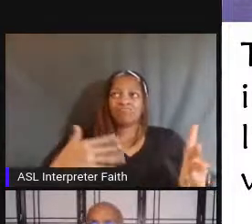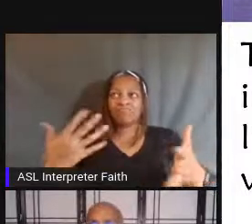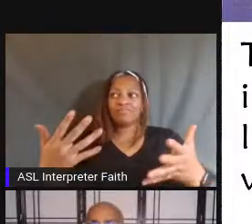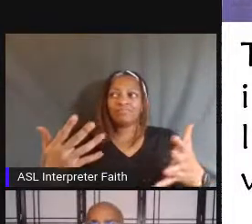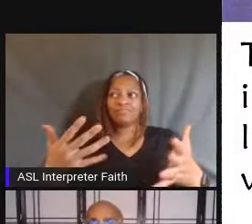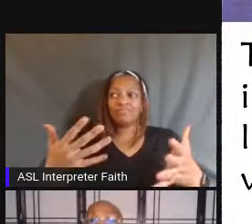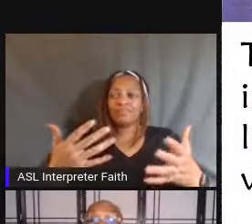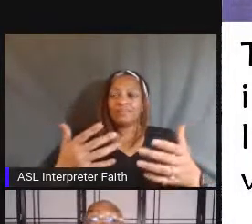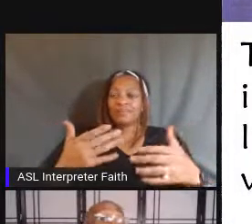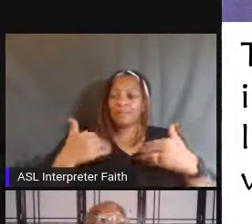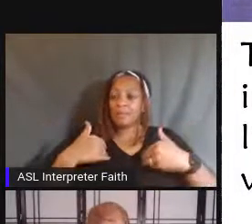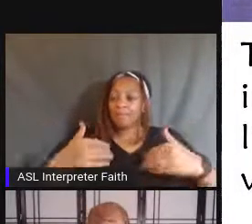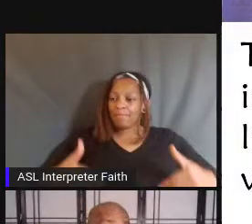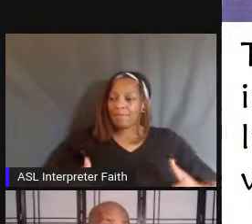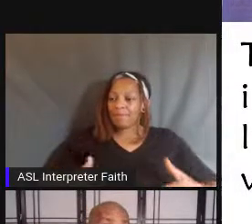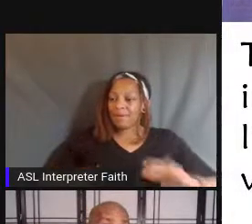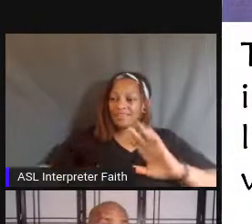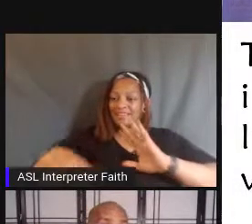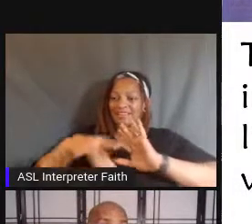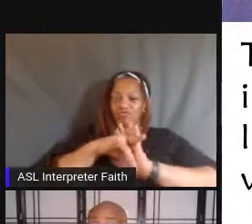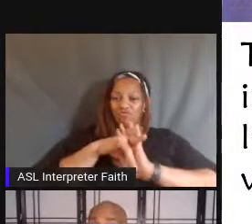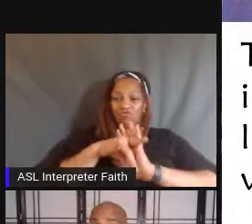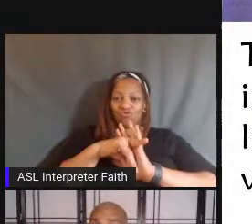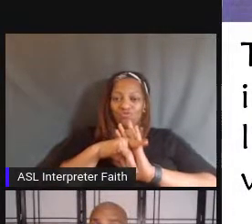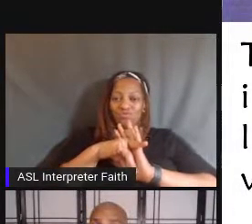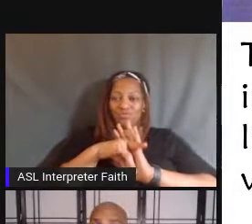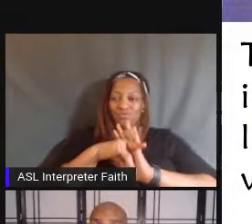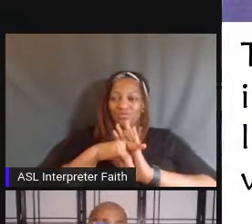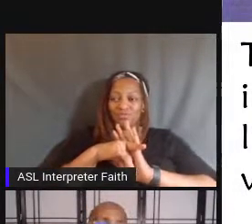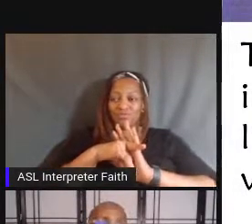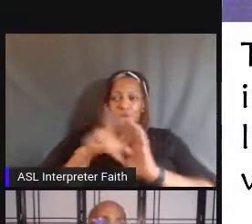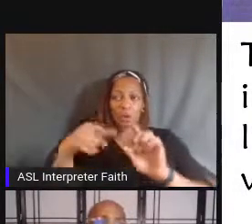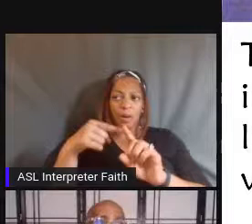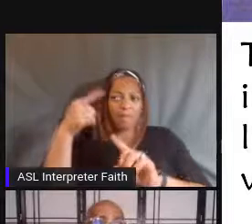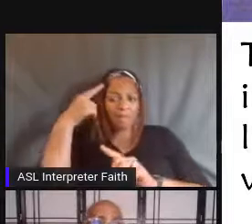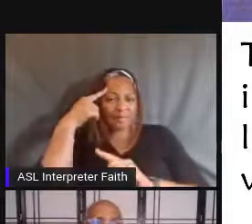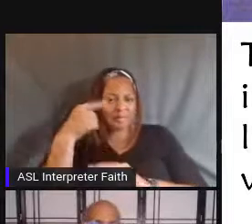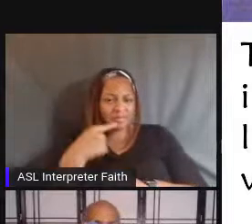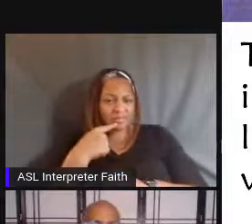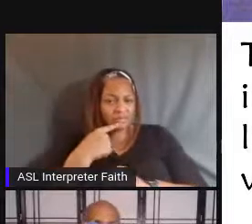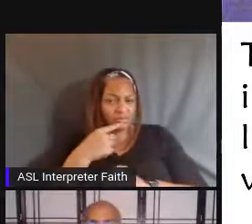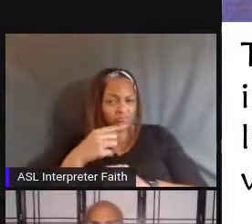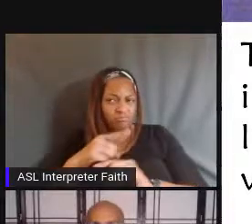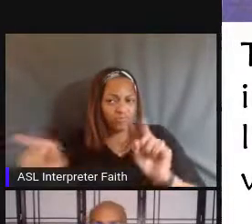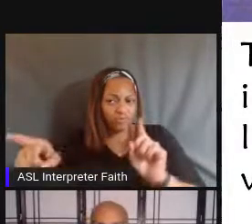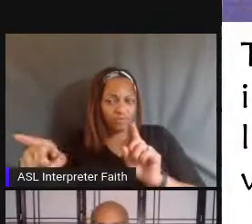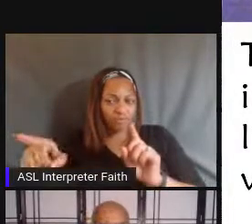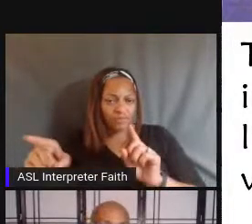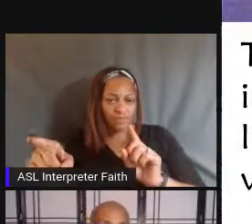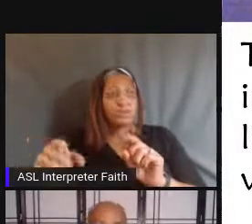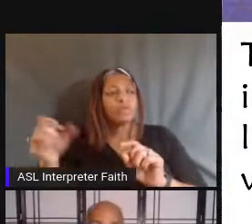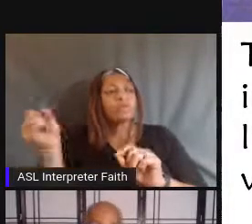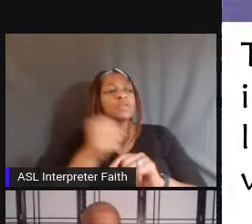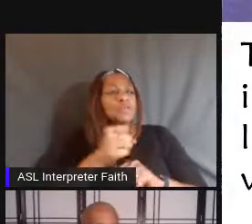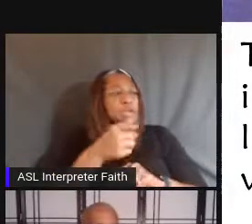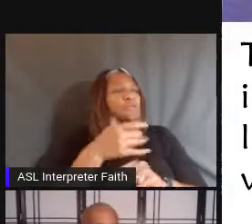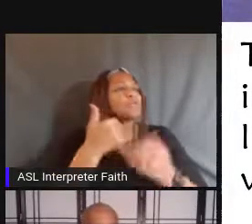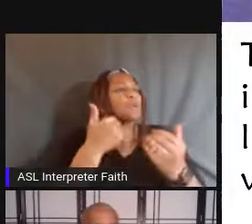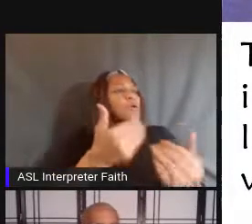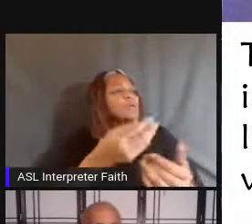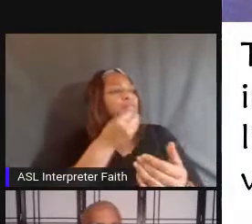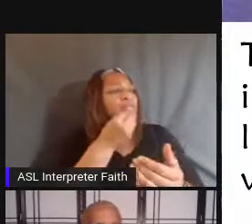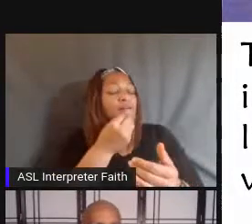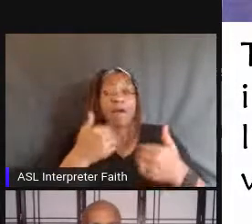my body can choose, even when my mind says, yeah, we're going to eat that cake. And my body's like, no,